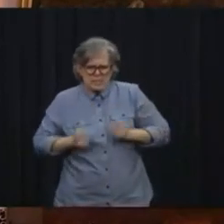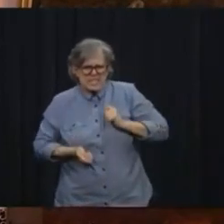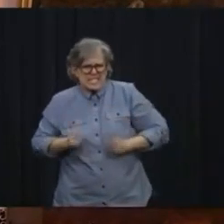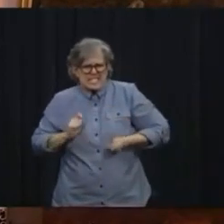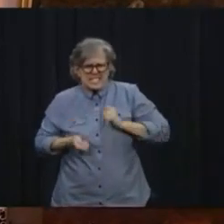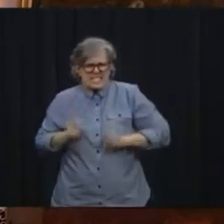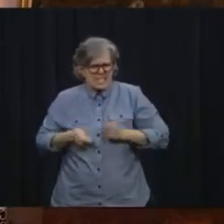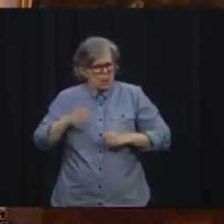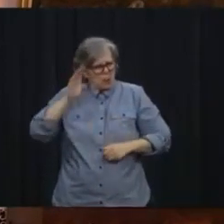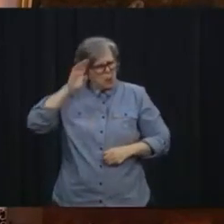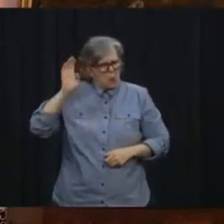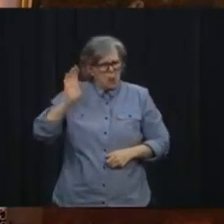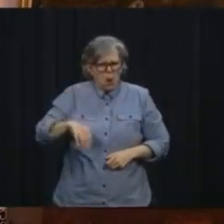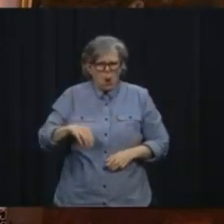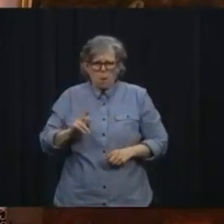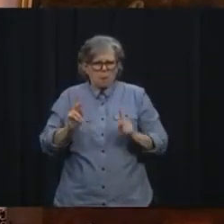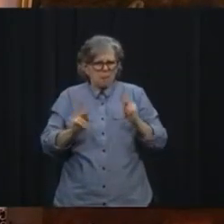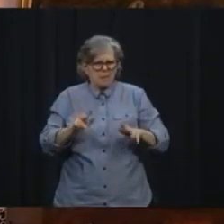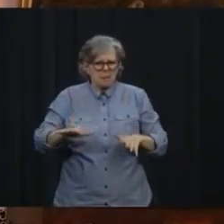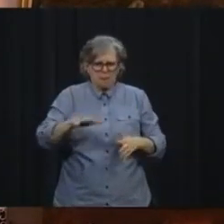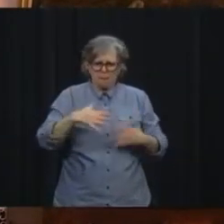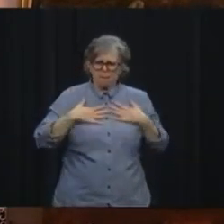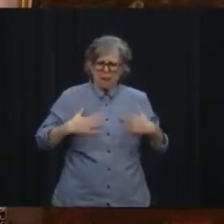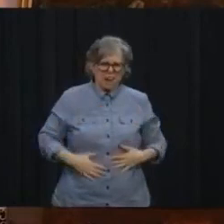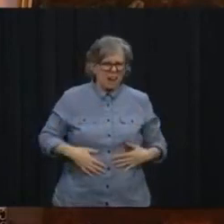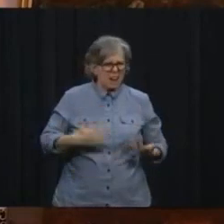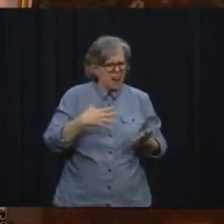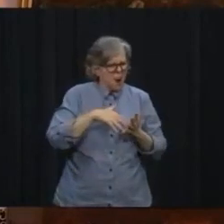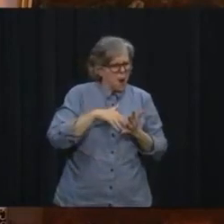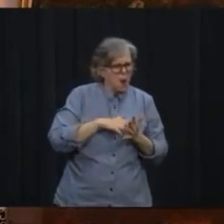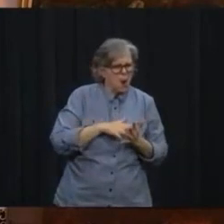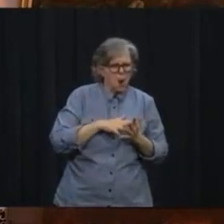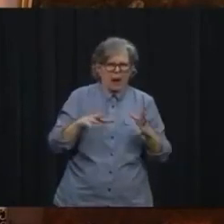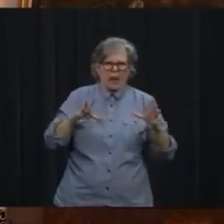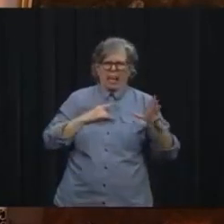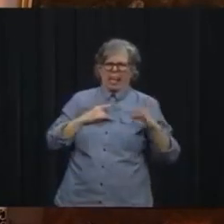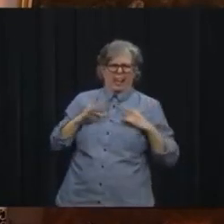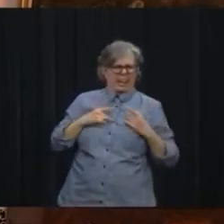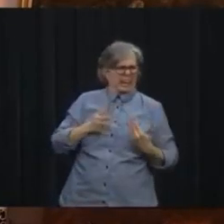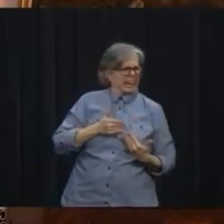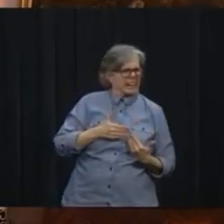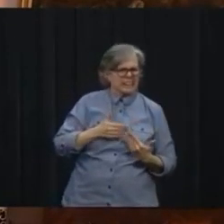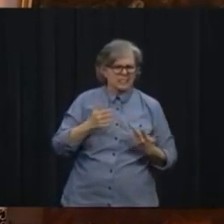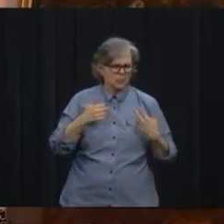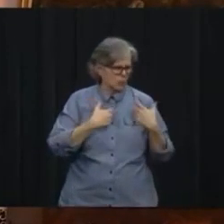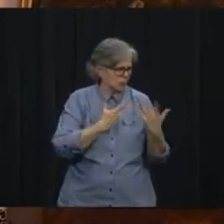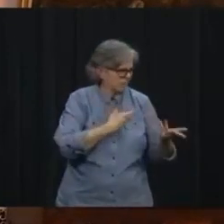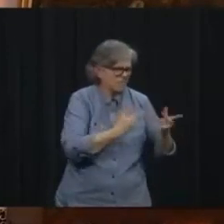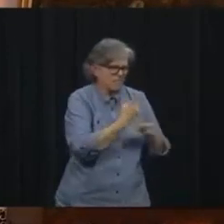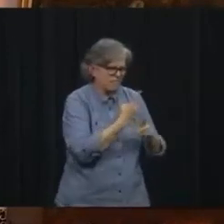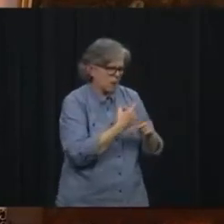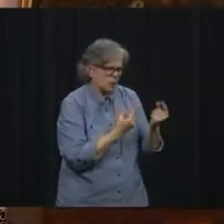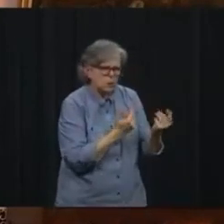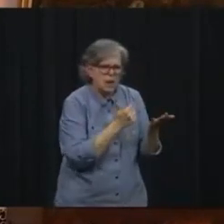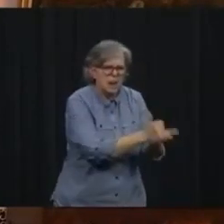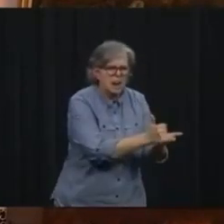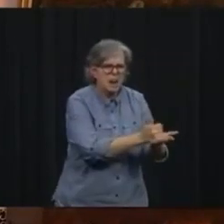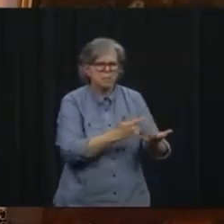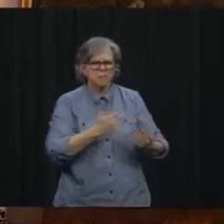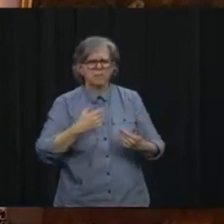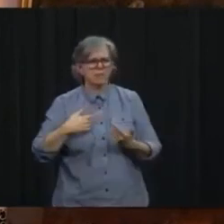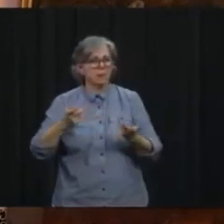by days, by a week. We are behind New York in seeing what they're facing. But we have to take the recommendation of